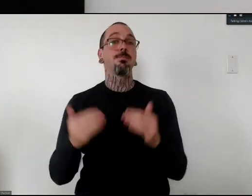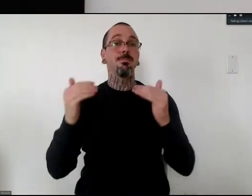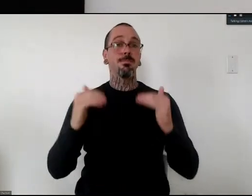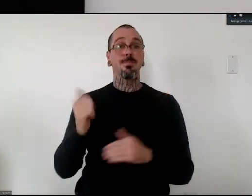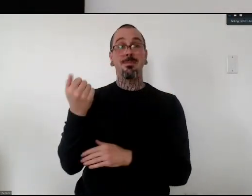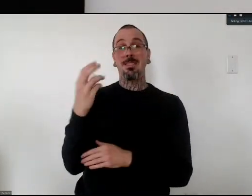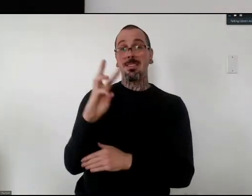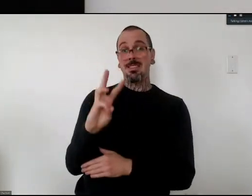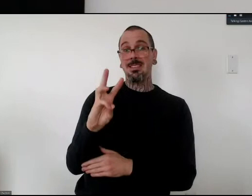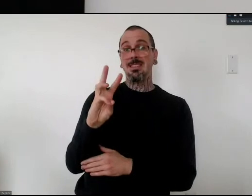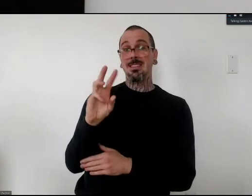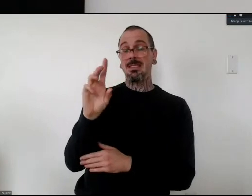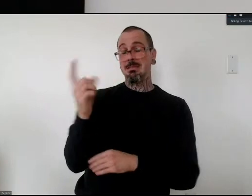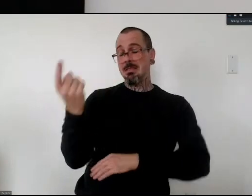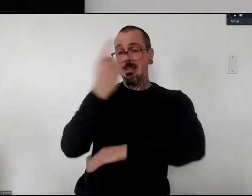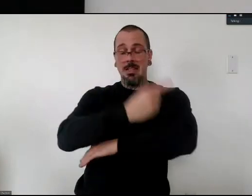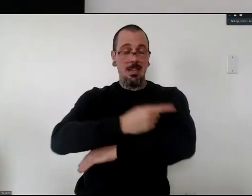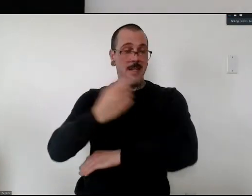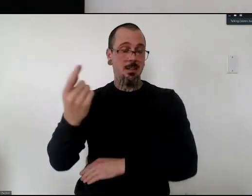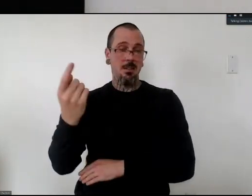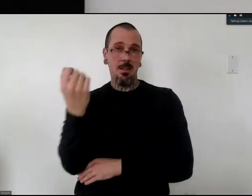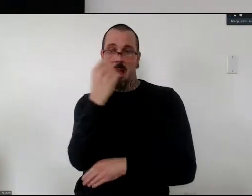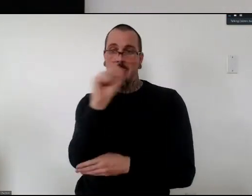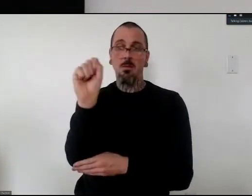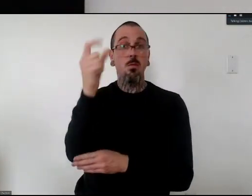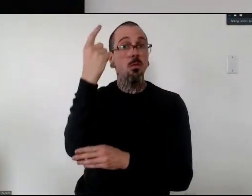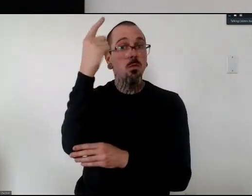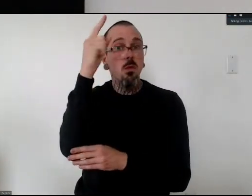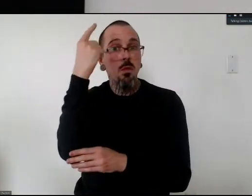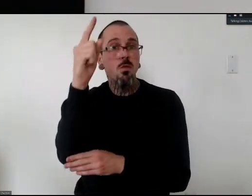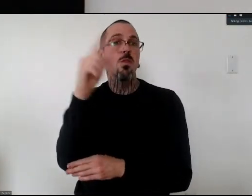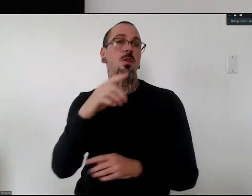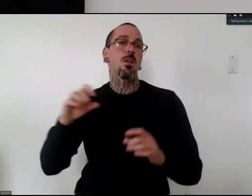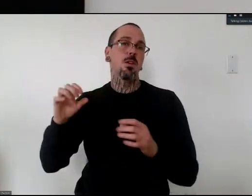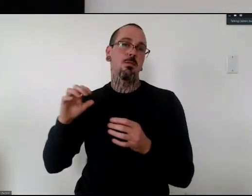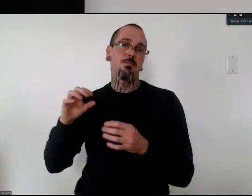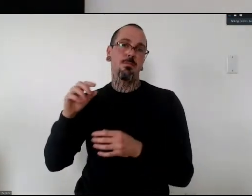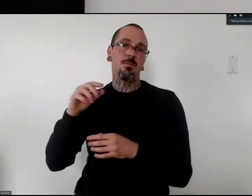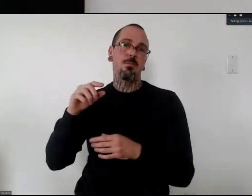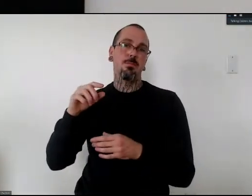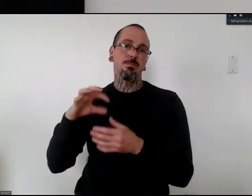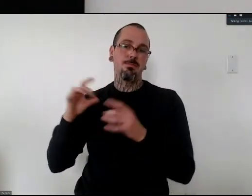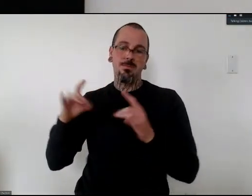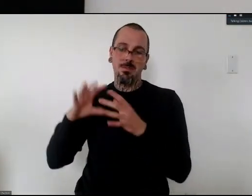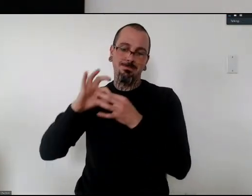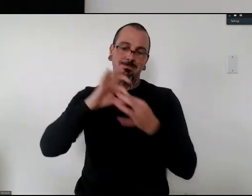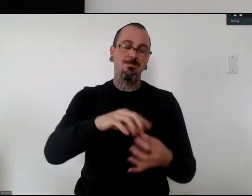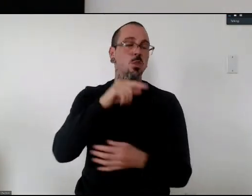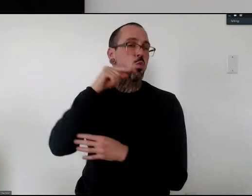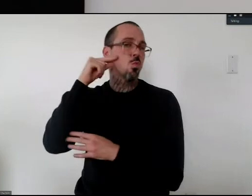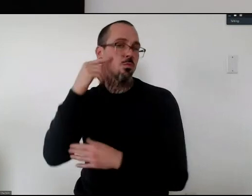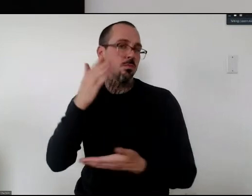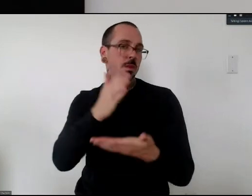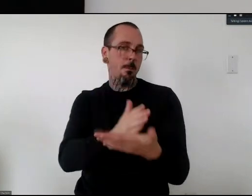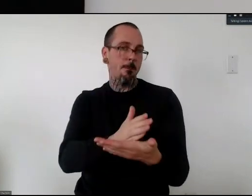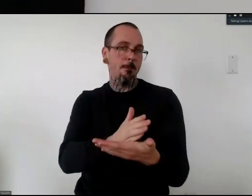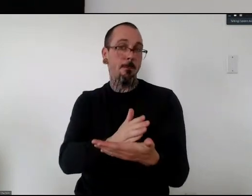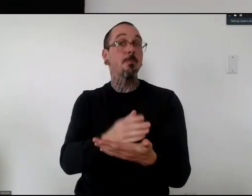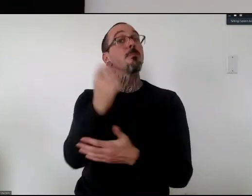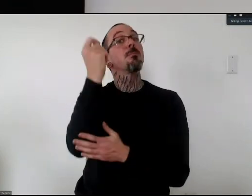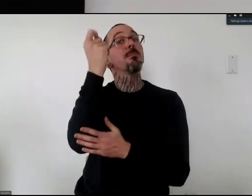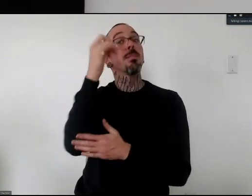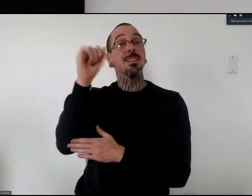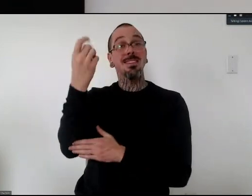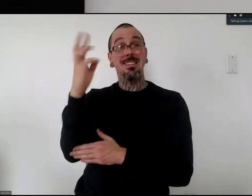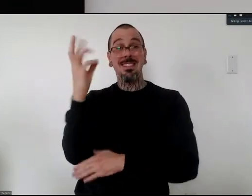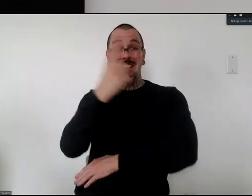violence. And whereas the 16 days of activism against gender-based violence is an international campaign designed to develop